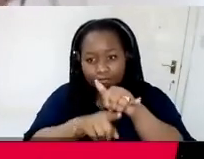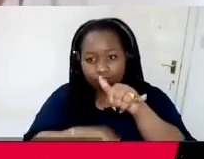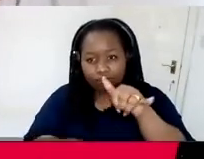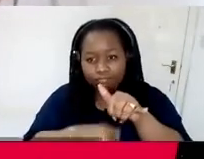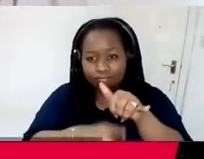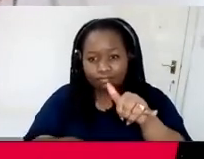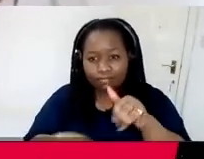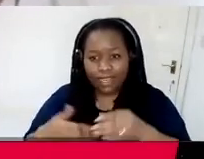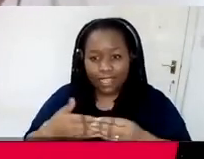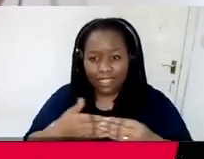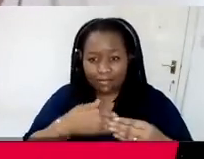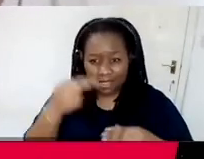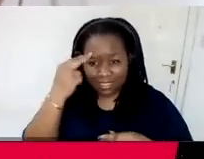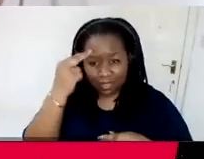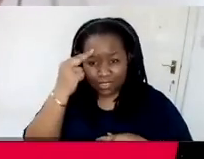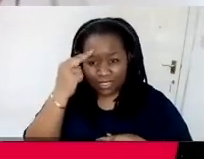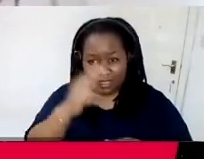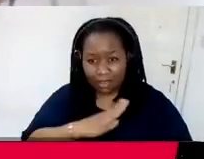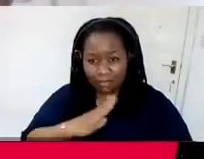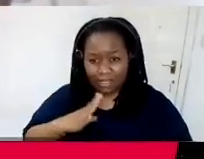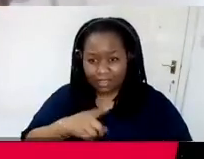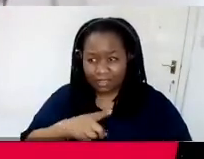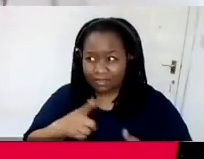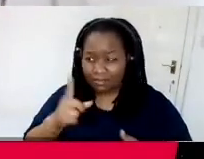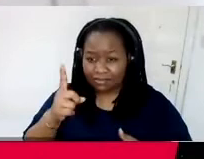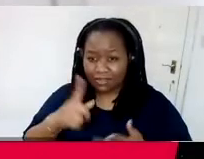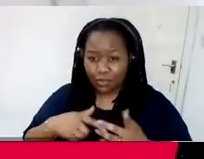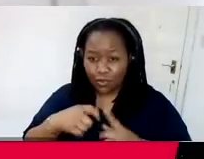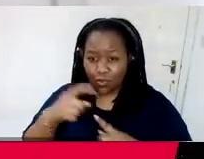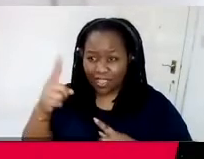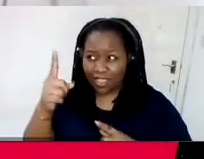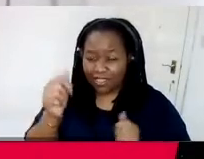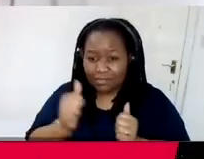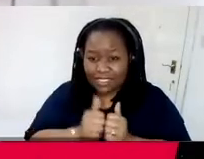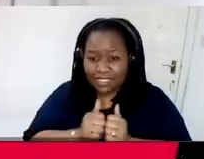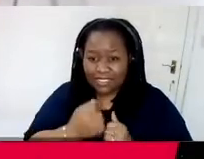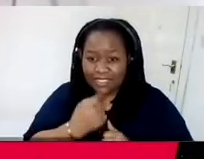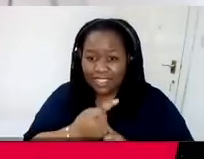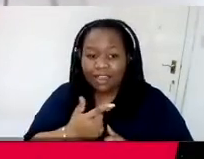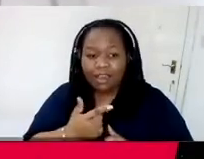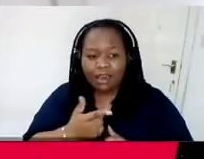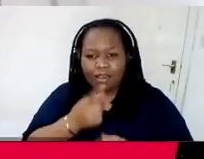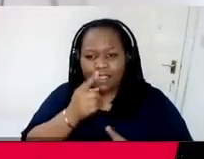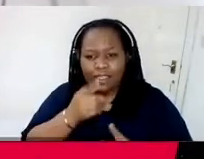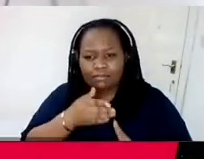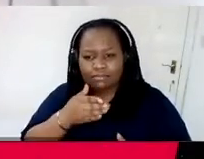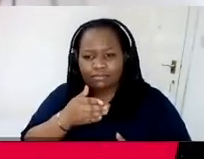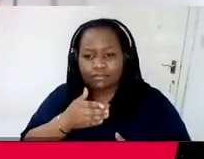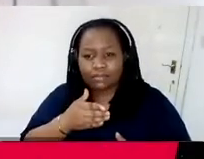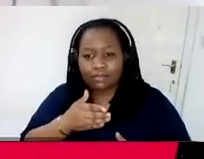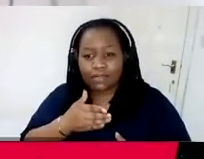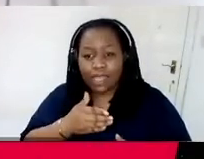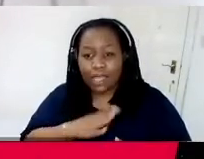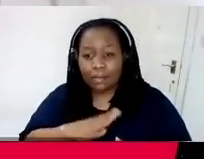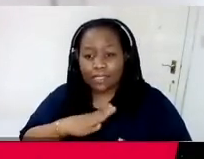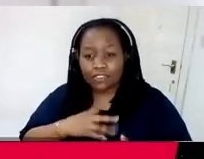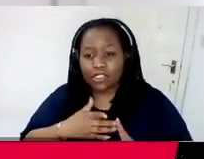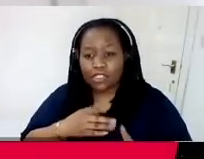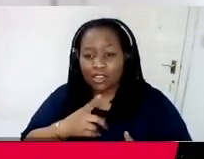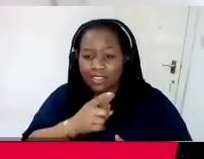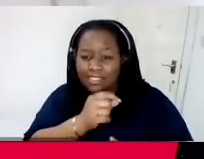Saudi-led coalition, and have admitted that they could identify a military target in only about a third of